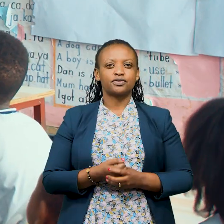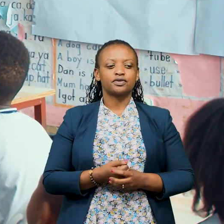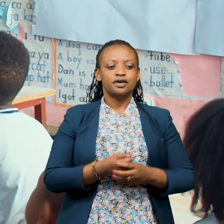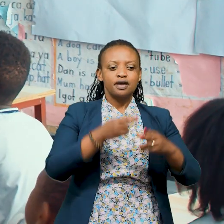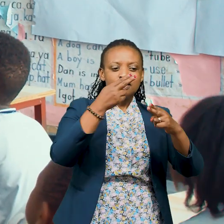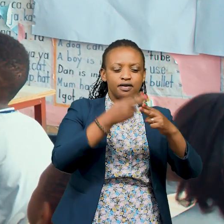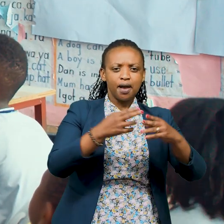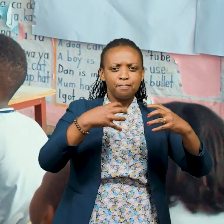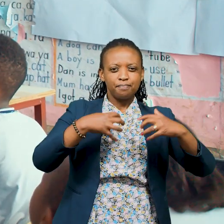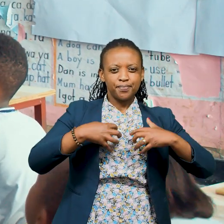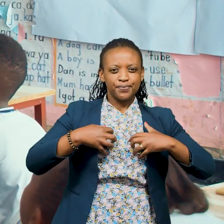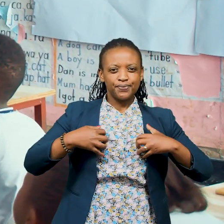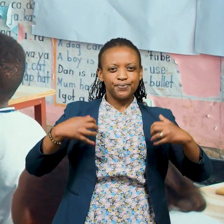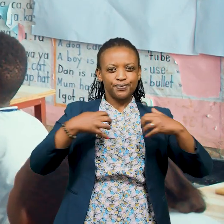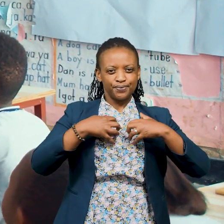are animals